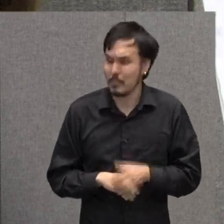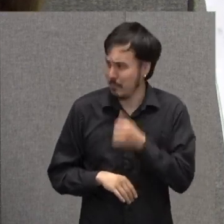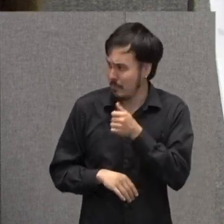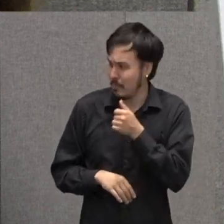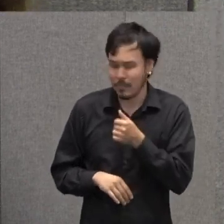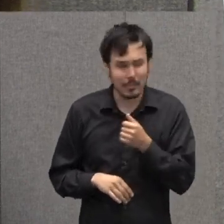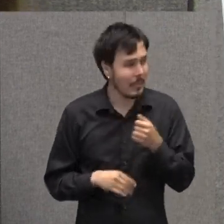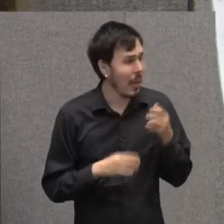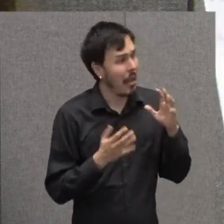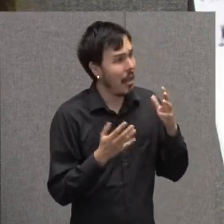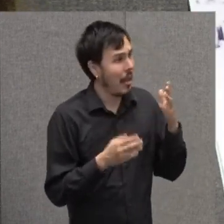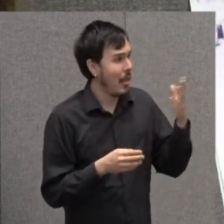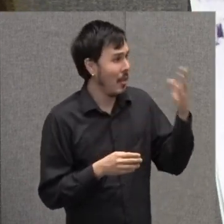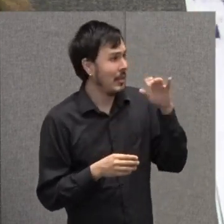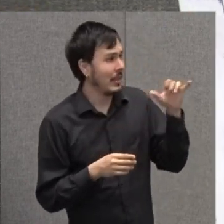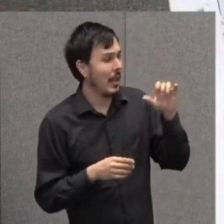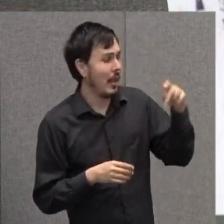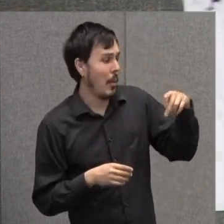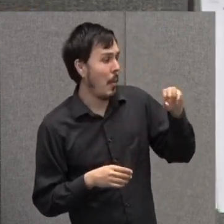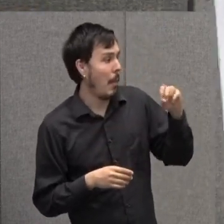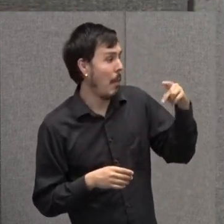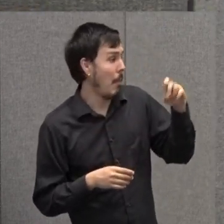It kind of reminds me of the Pope's hat.